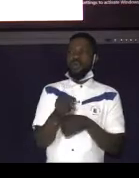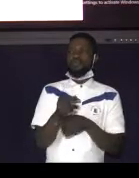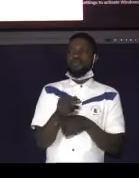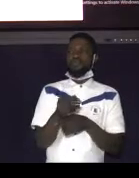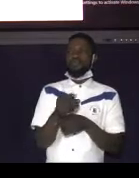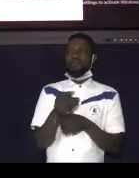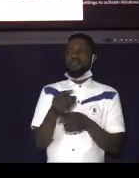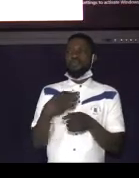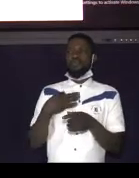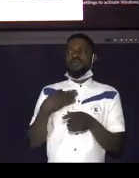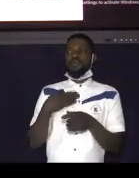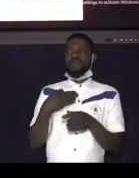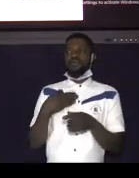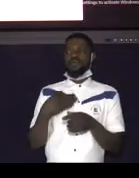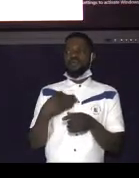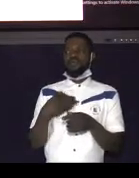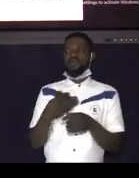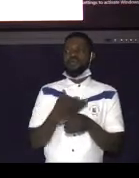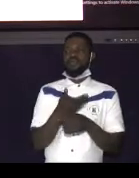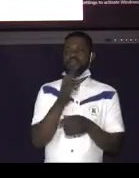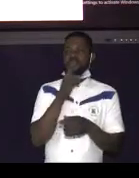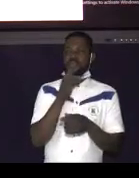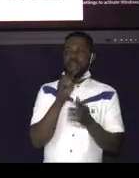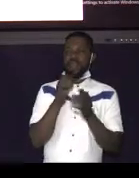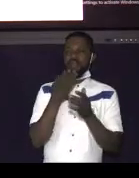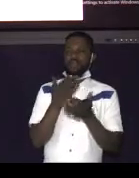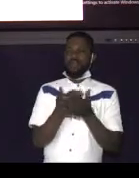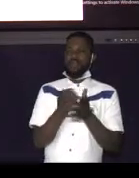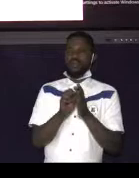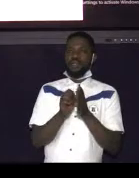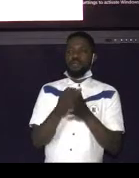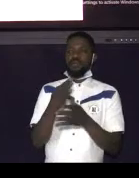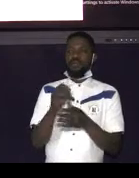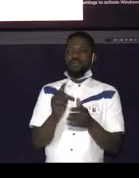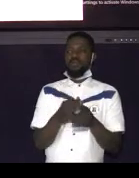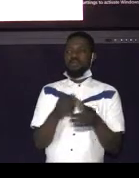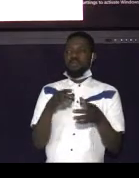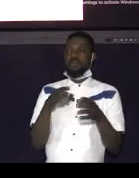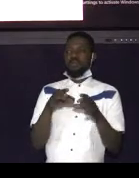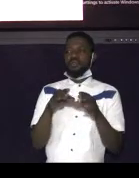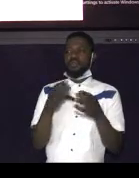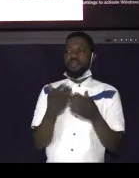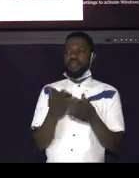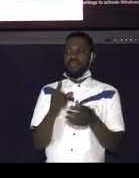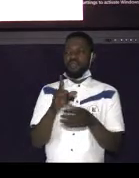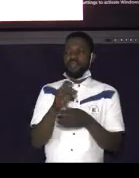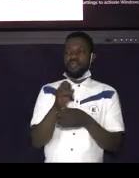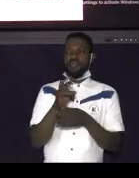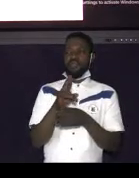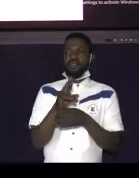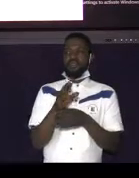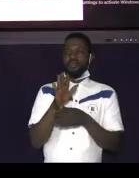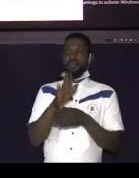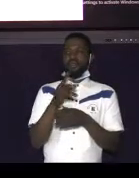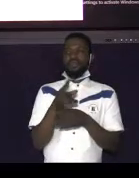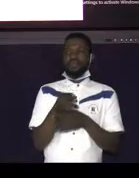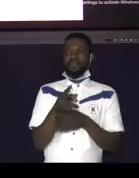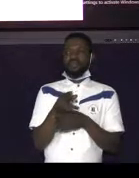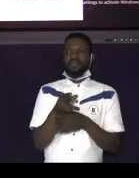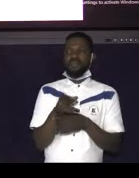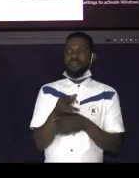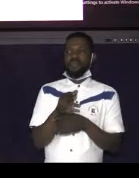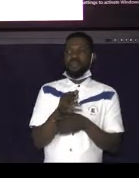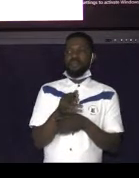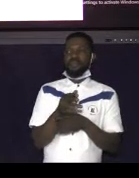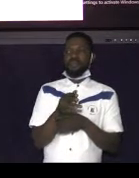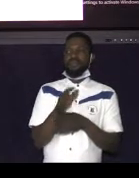these examples are good examples of first class levels. Your scissors, your